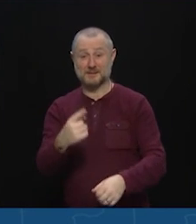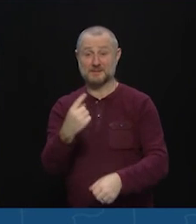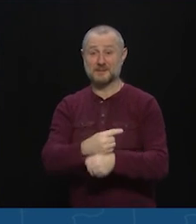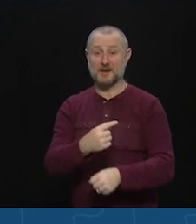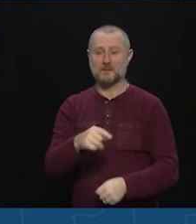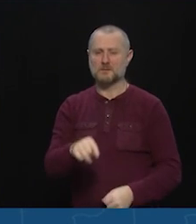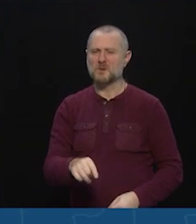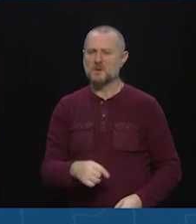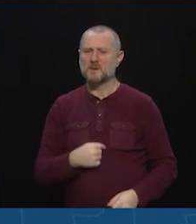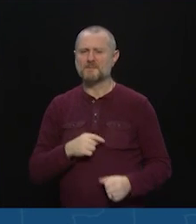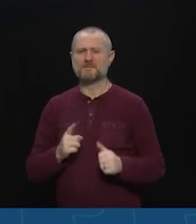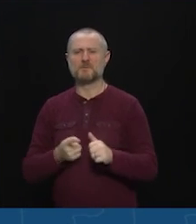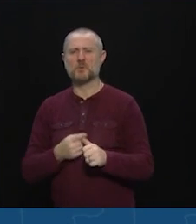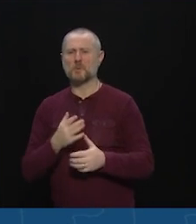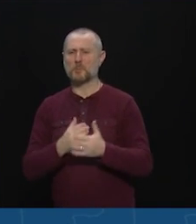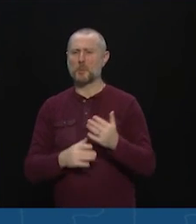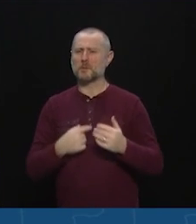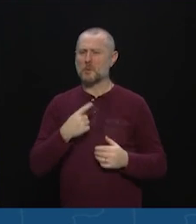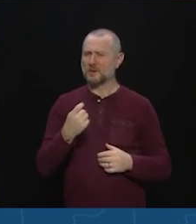you asked about is that the answer?